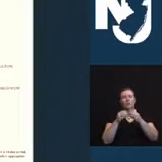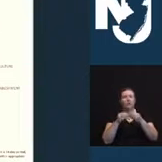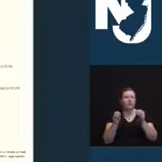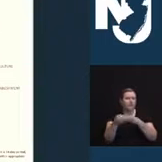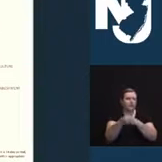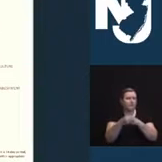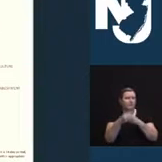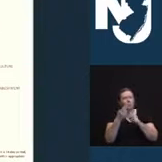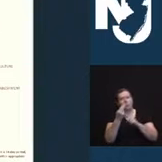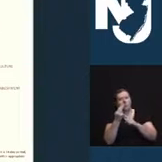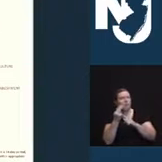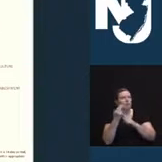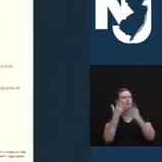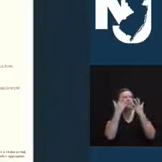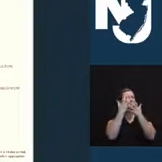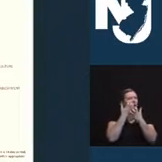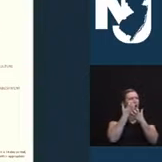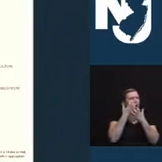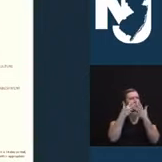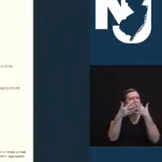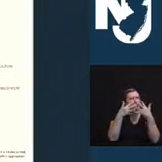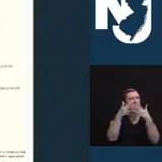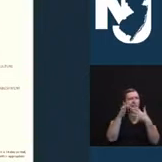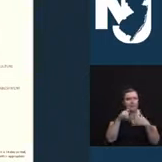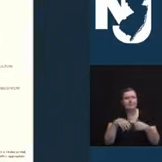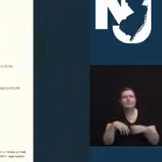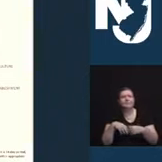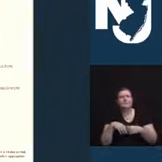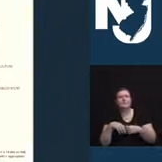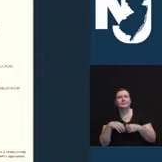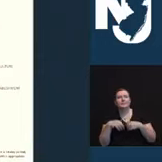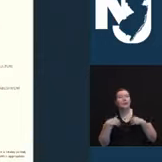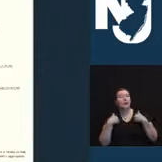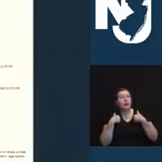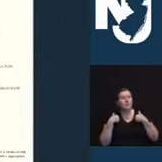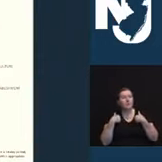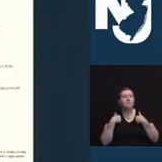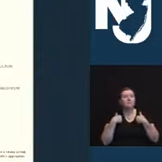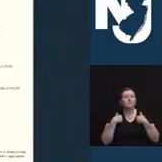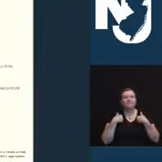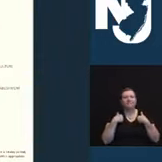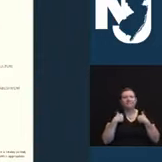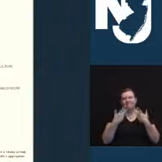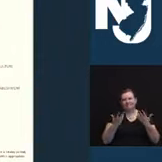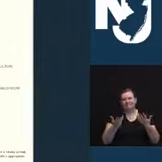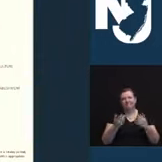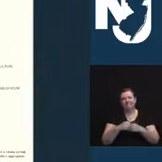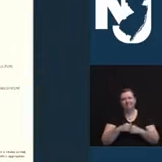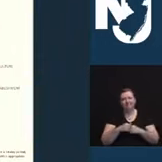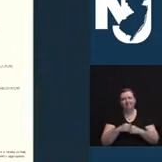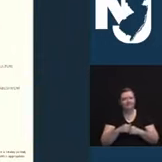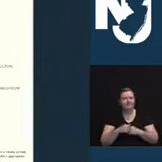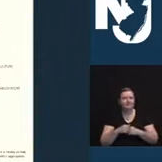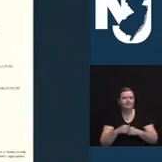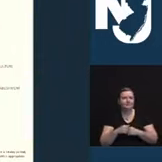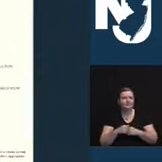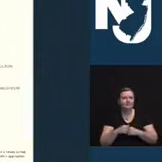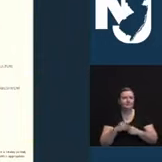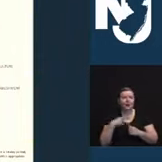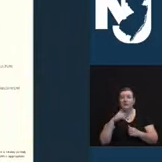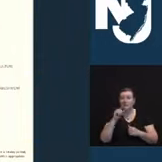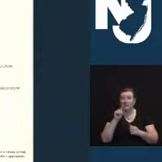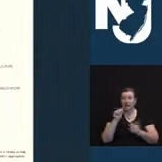lodging, casinos, and animal facilities. Our data, however, would be more complete if members of the